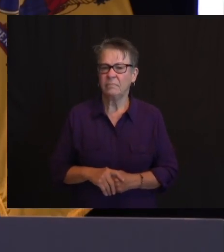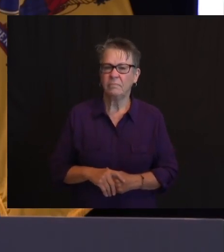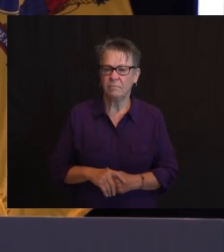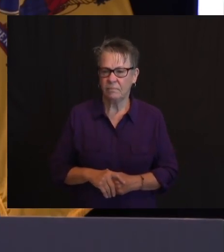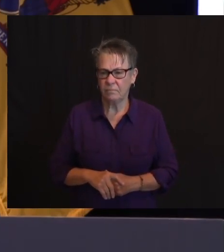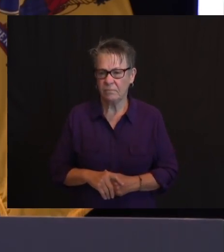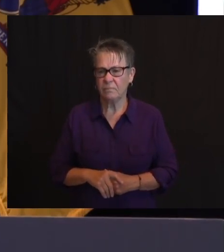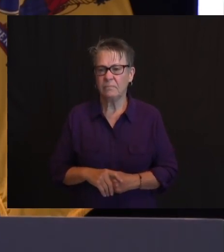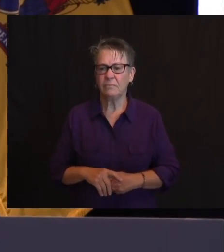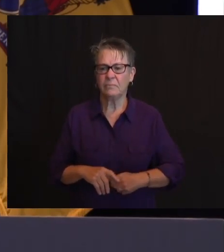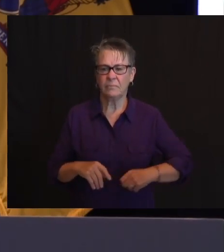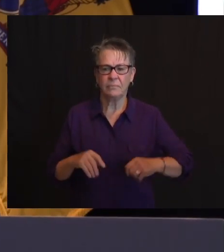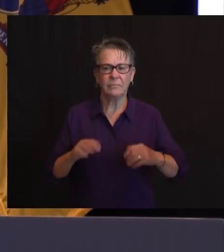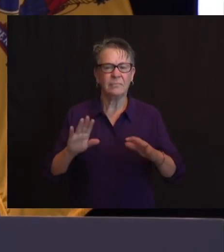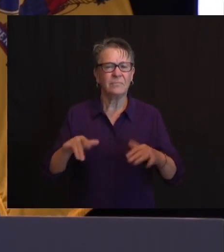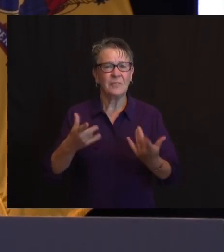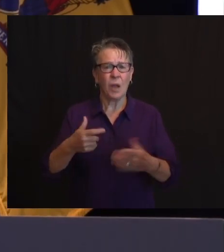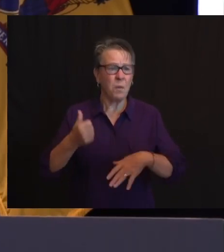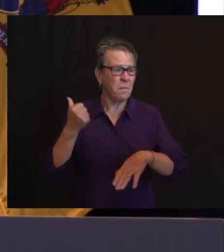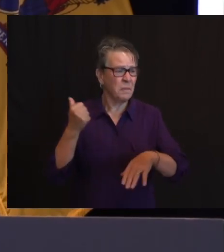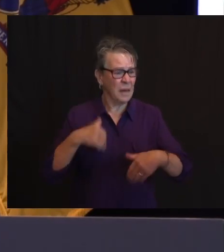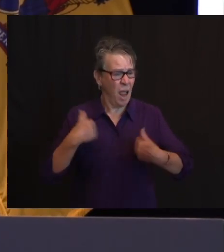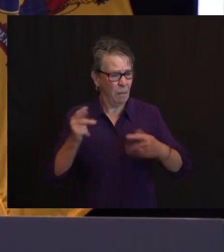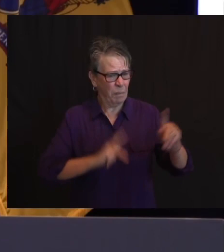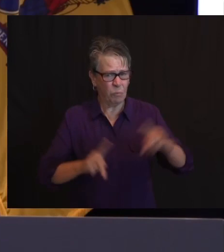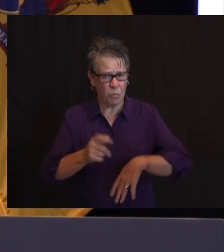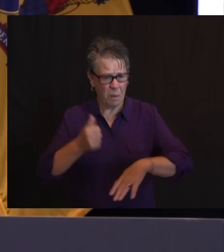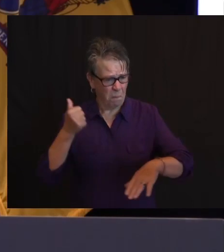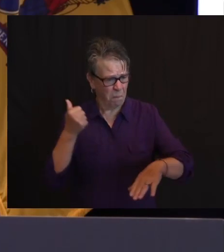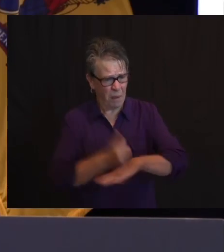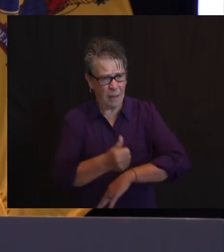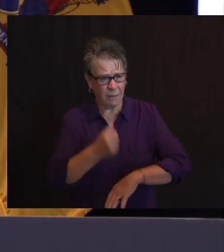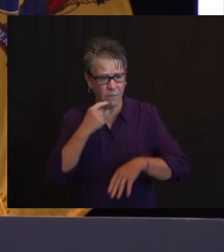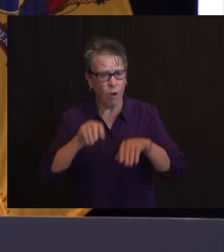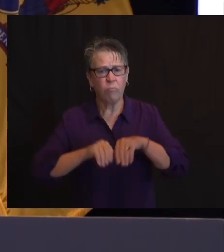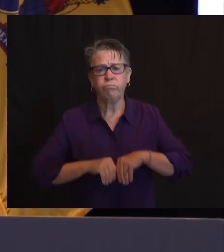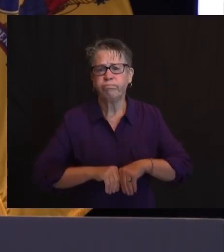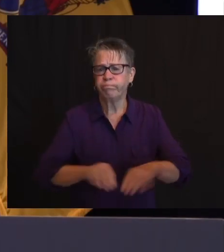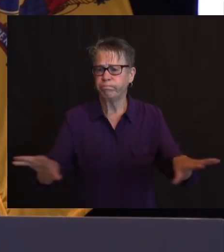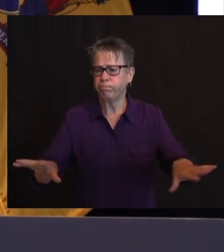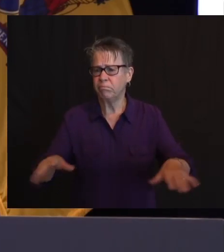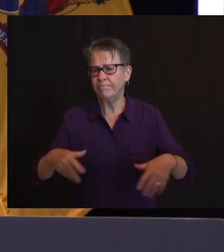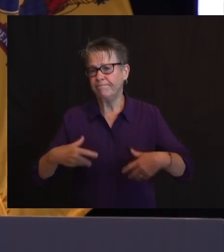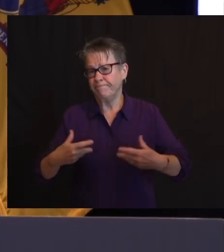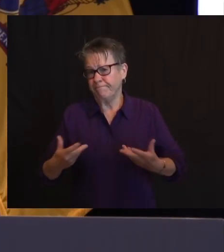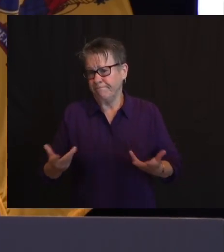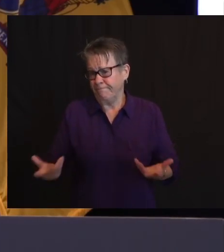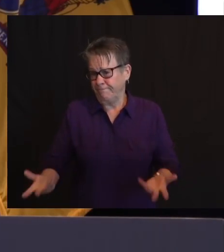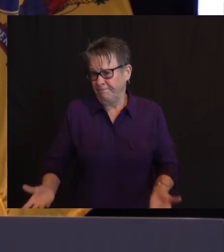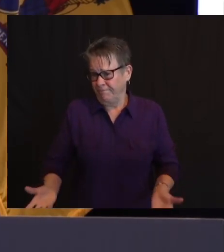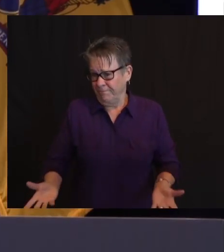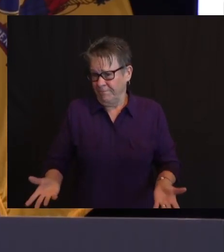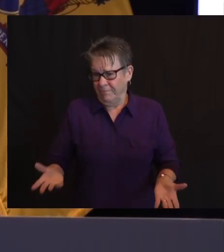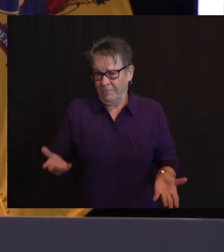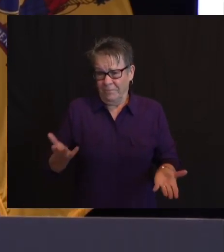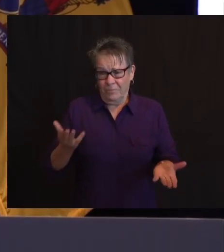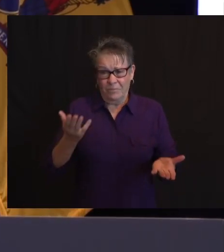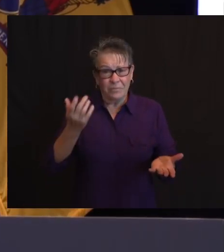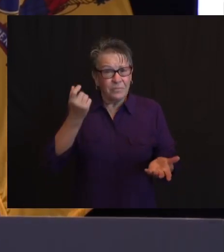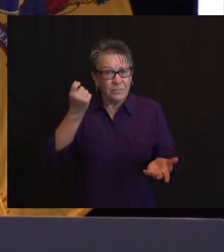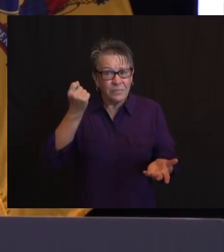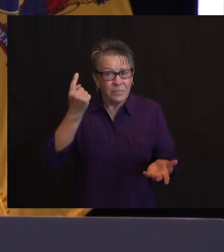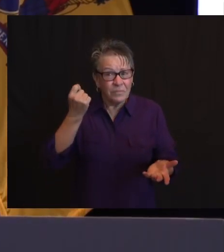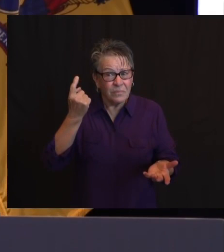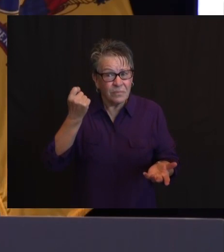as we always do, have a warm-up call. No evidence as we sit here of in-school transmission. No evidence that